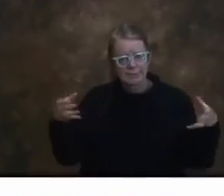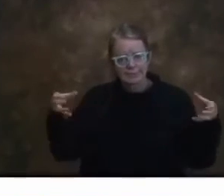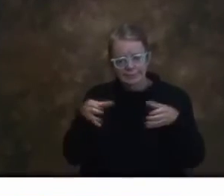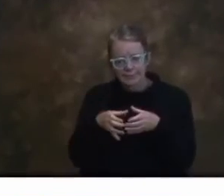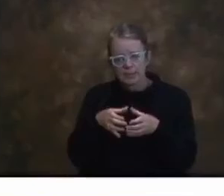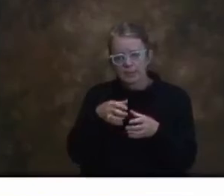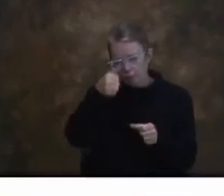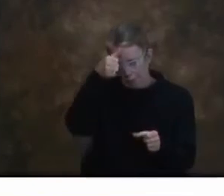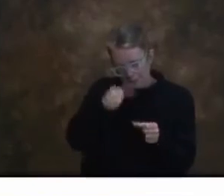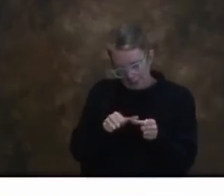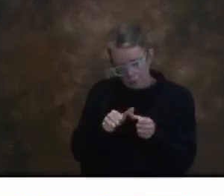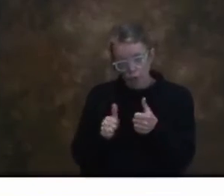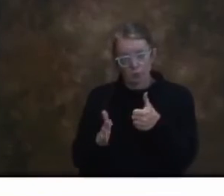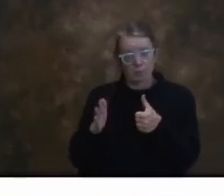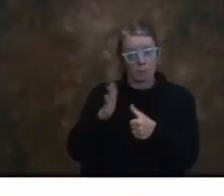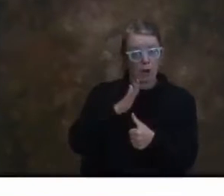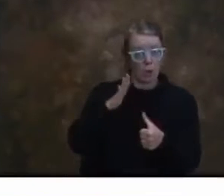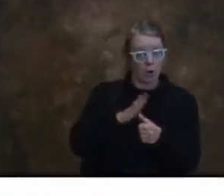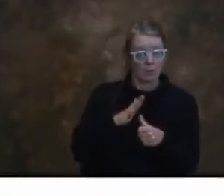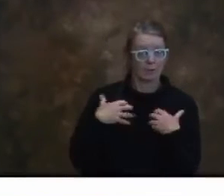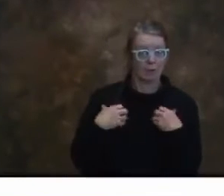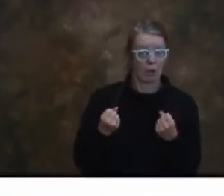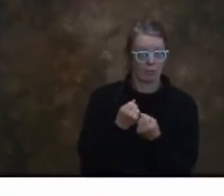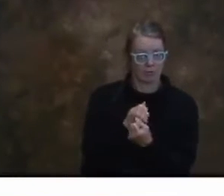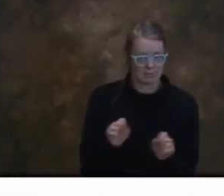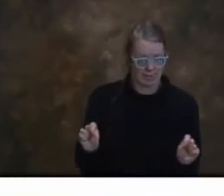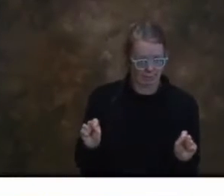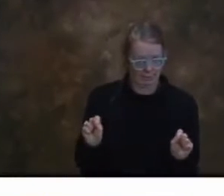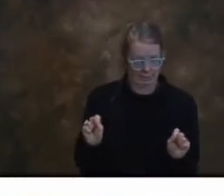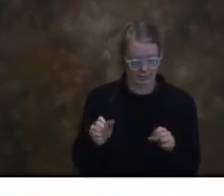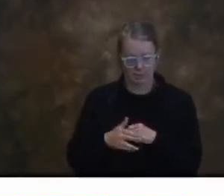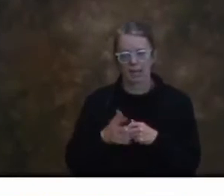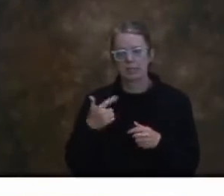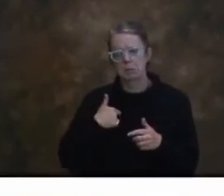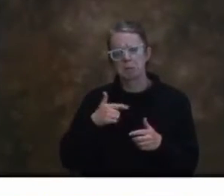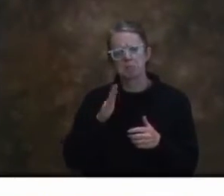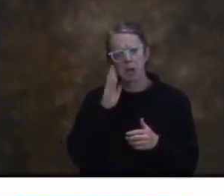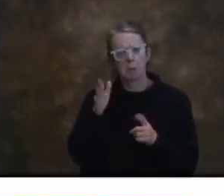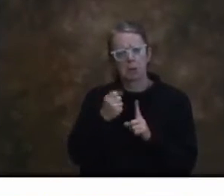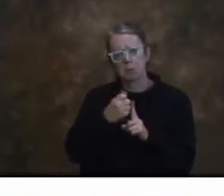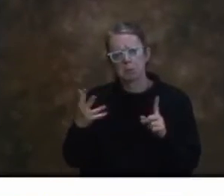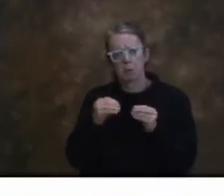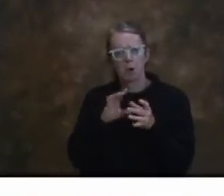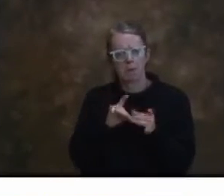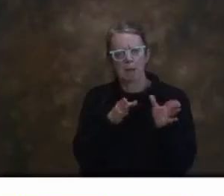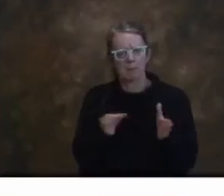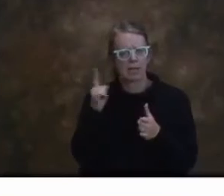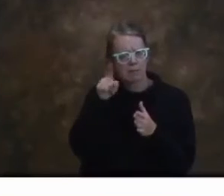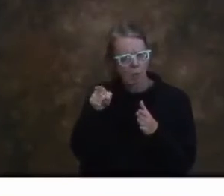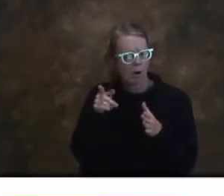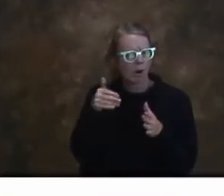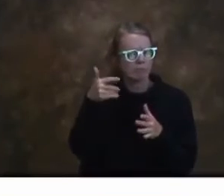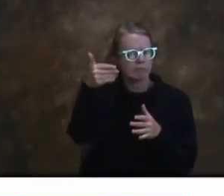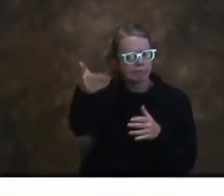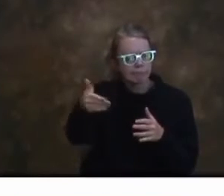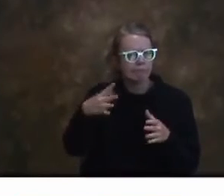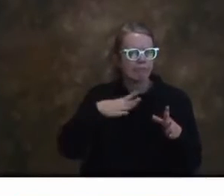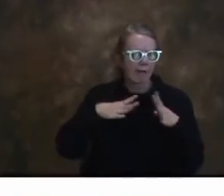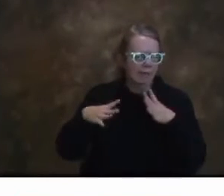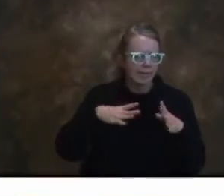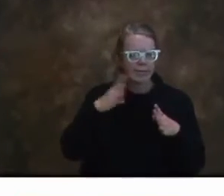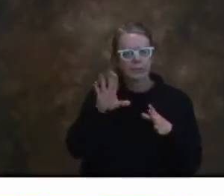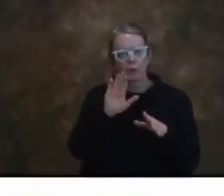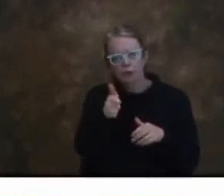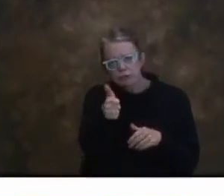the end about how you might plan for the upcoming holidays for yourself and for your family and friends. For